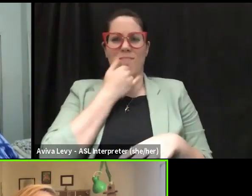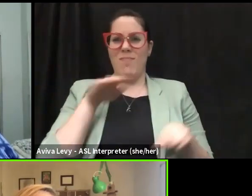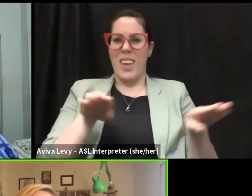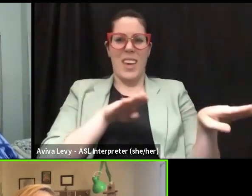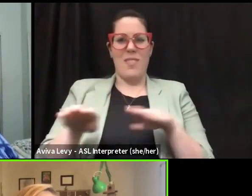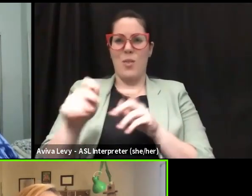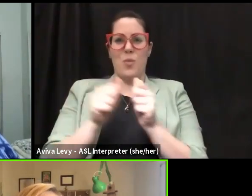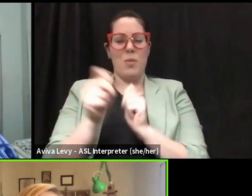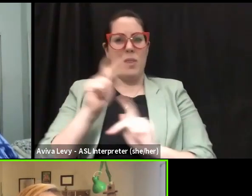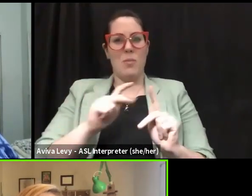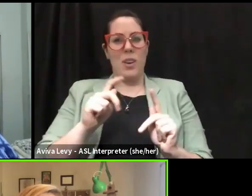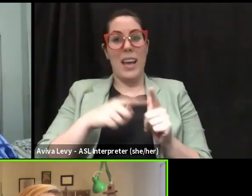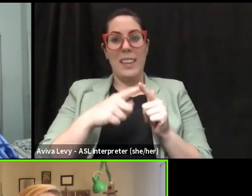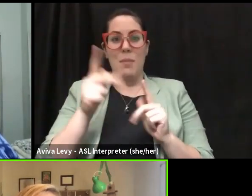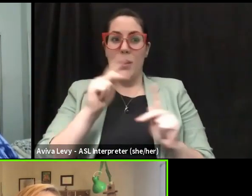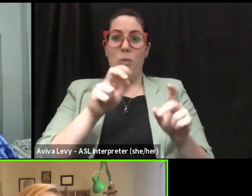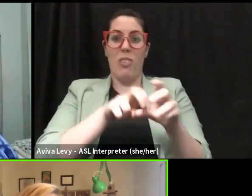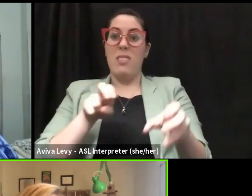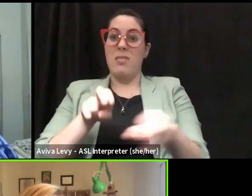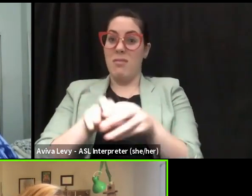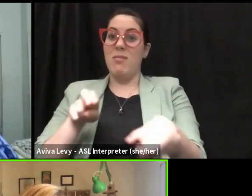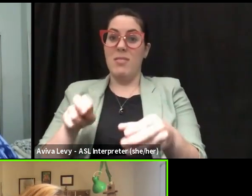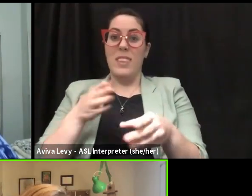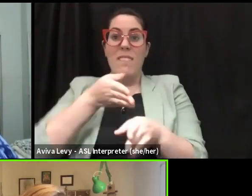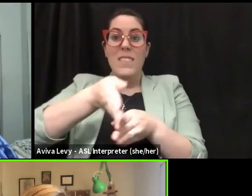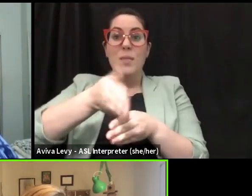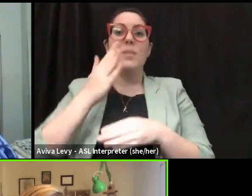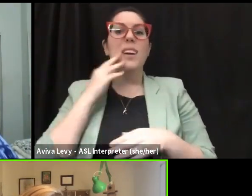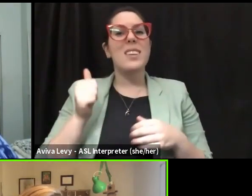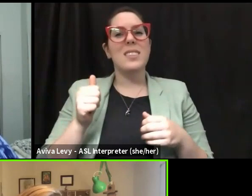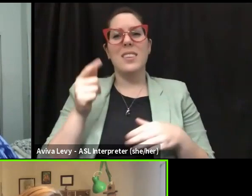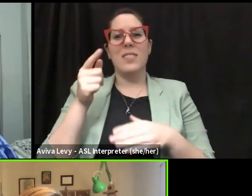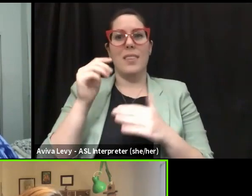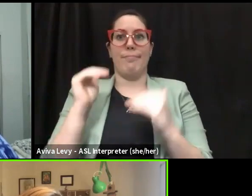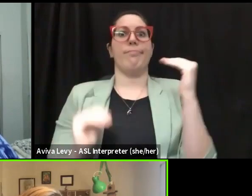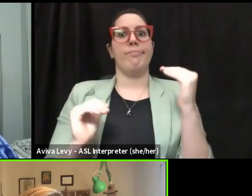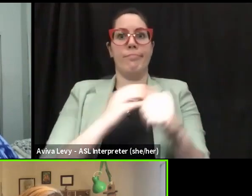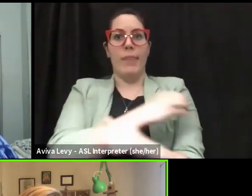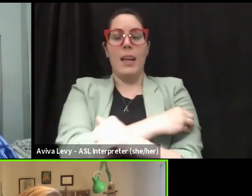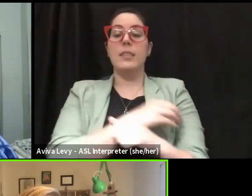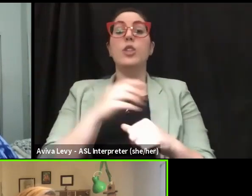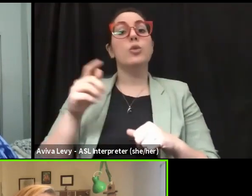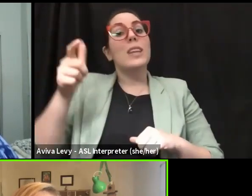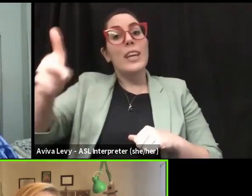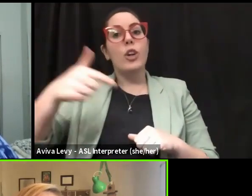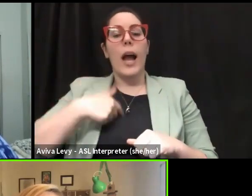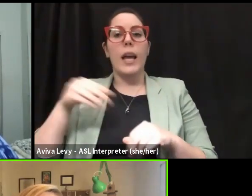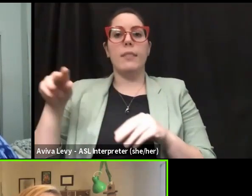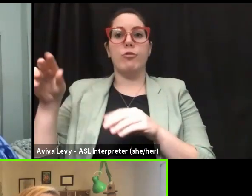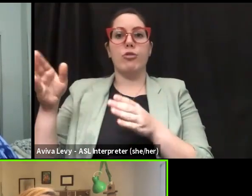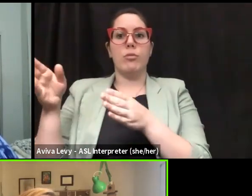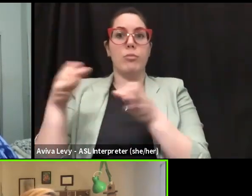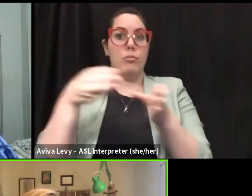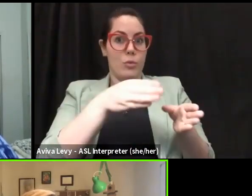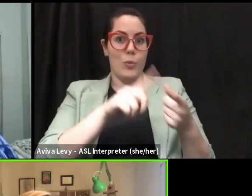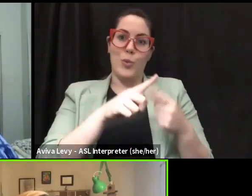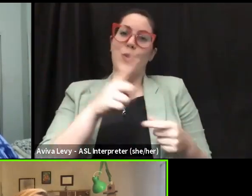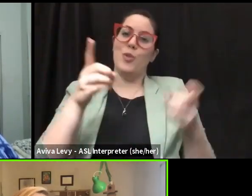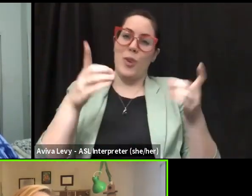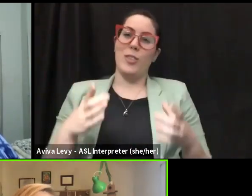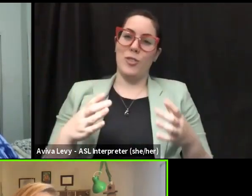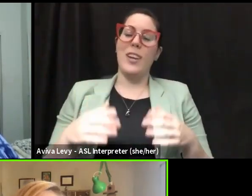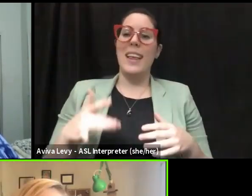then just before I graduated, I moved to directing from acting, and everything kind of clicked. So I have really big feelings about